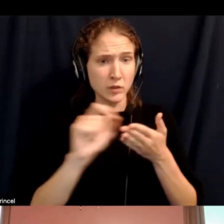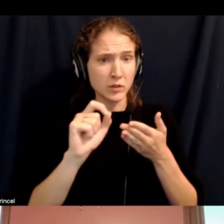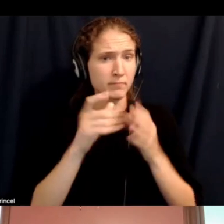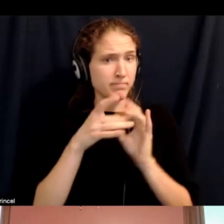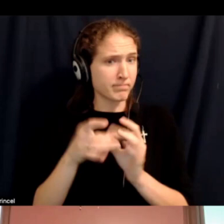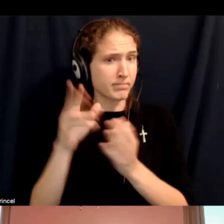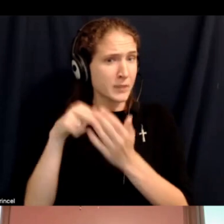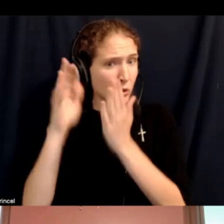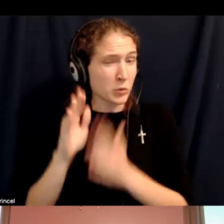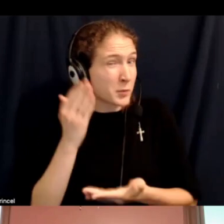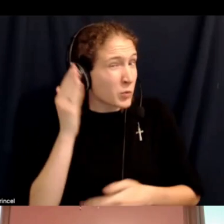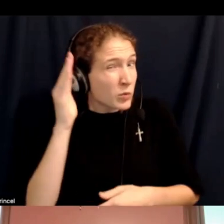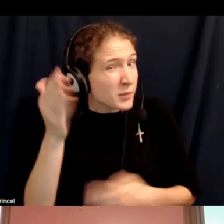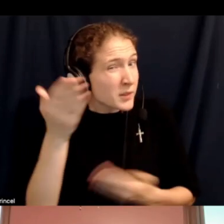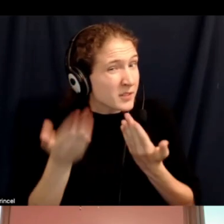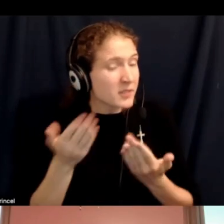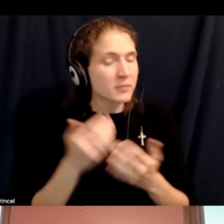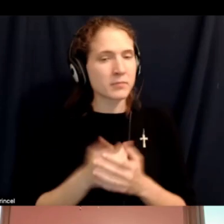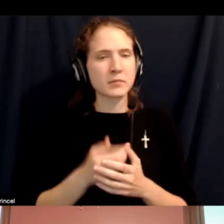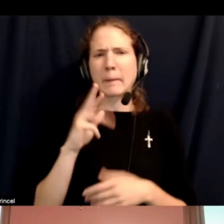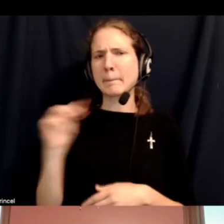about a painter?